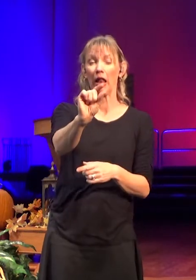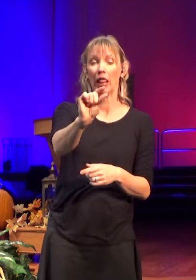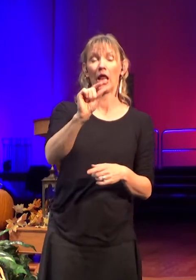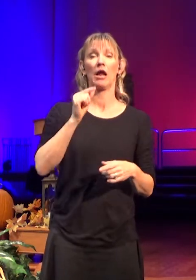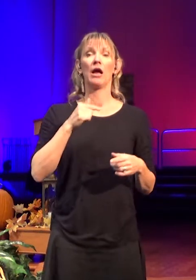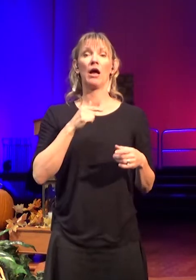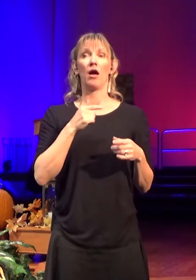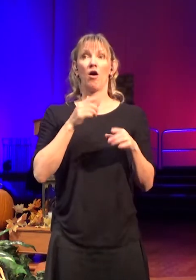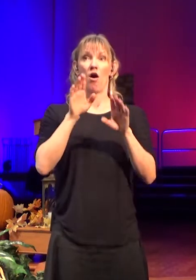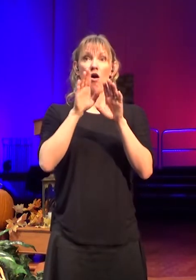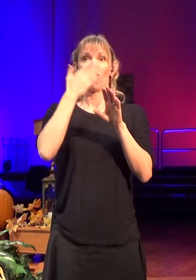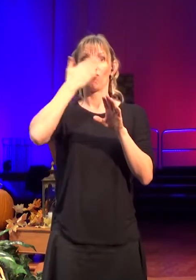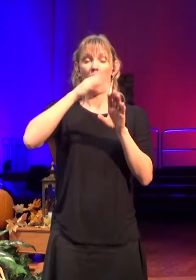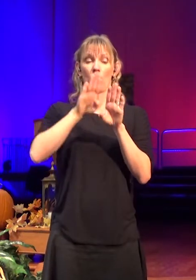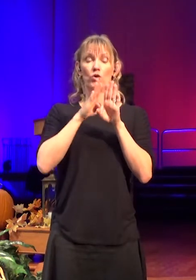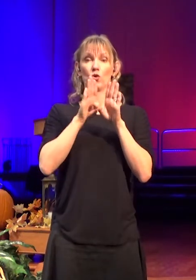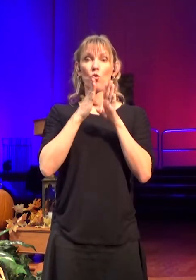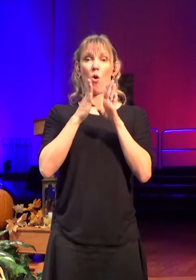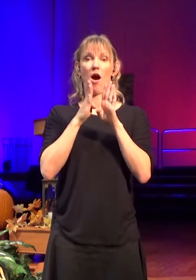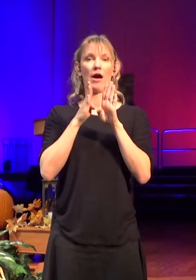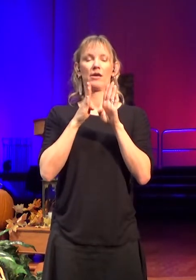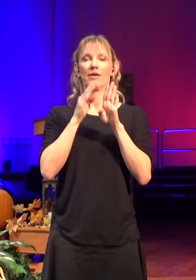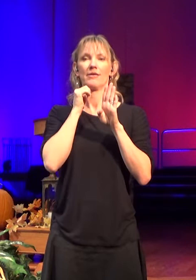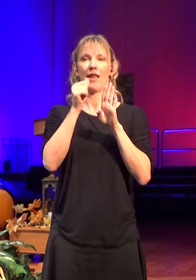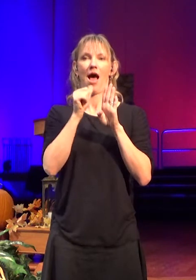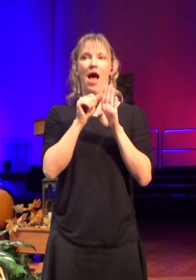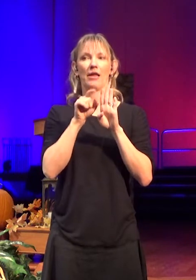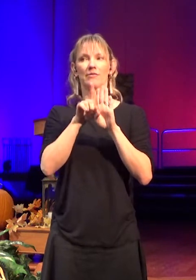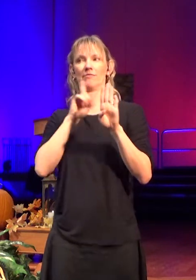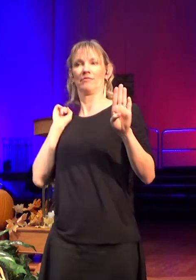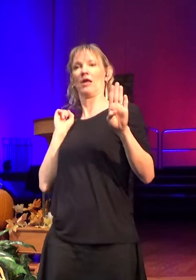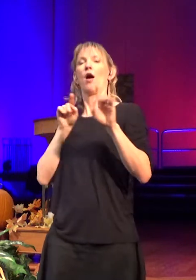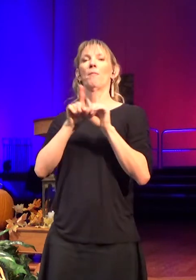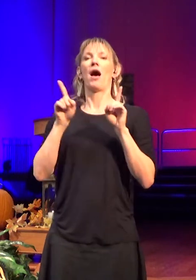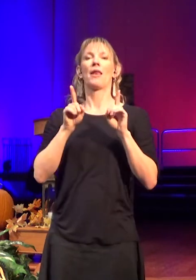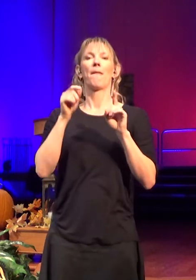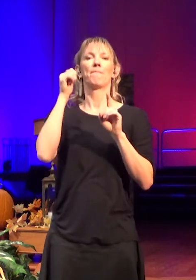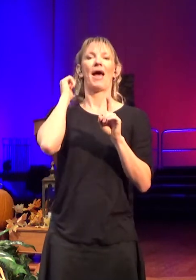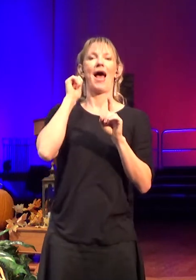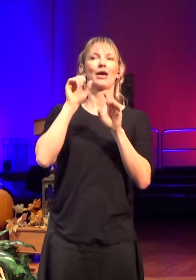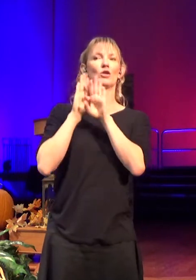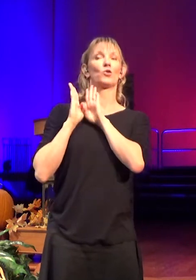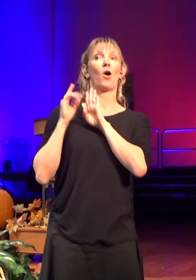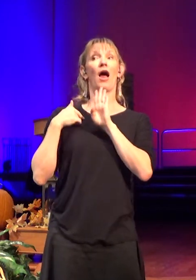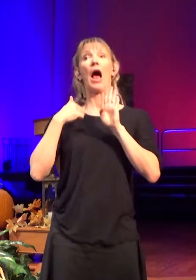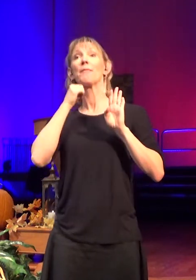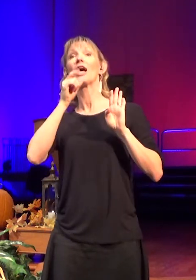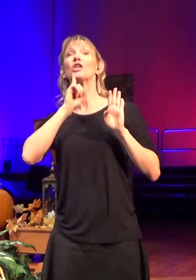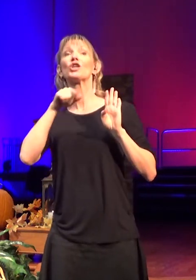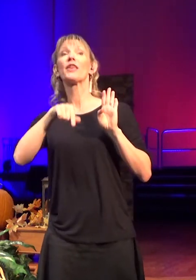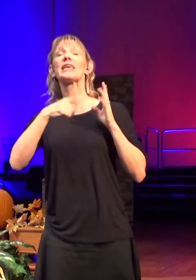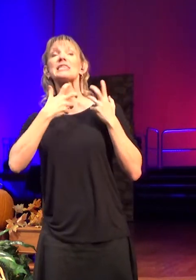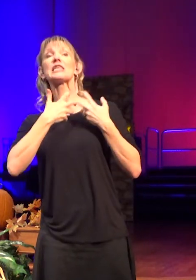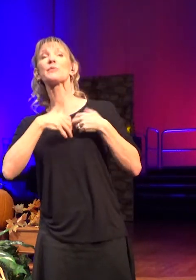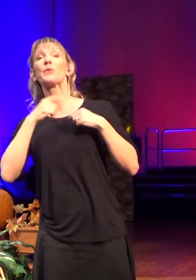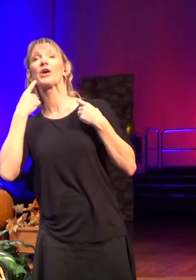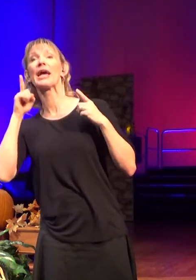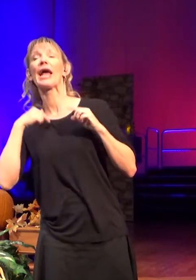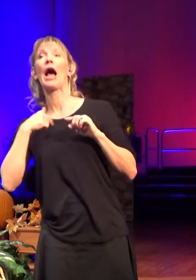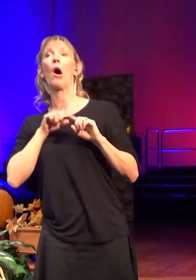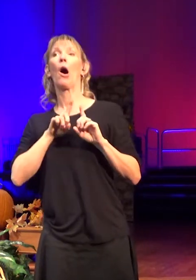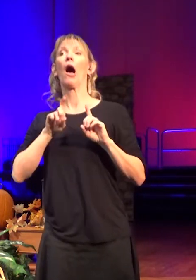thing would happen, I wouldn't go through the front door. I'd slowly start slipping out the back door. I'm not sure if this is working